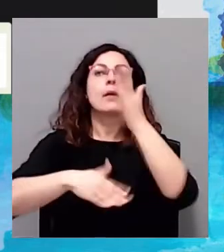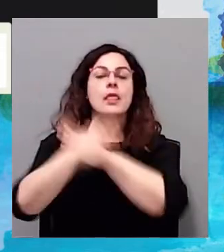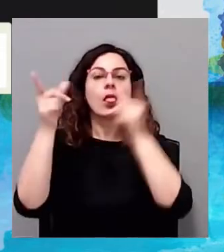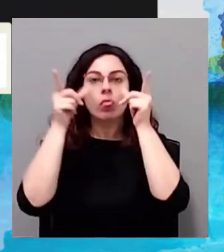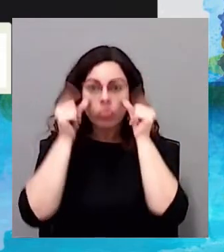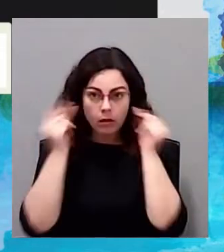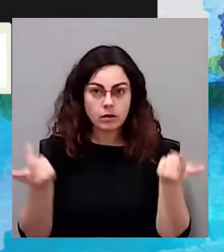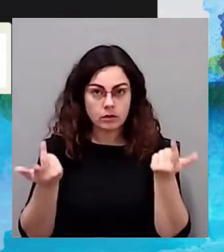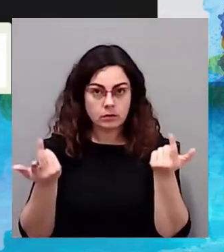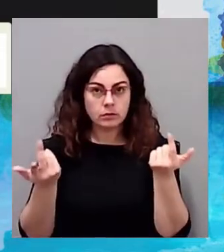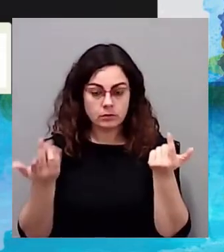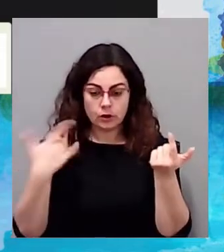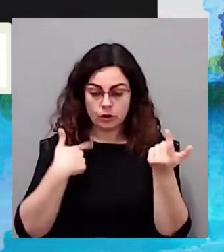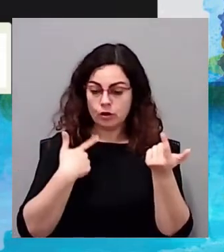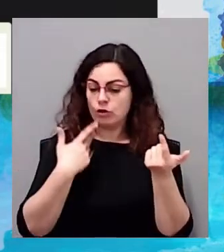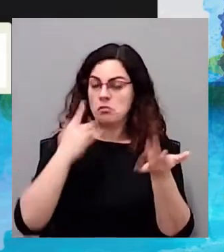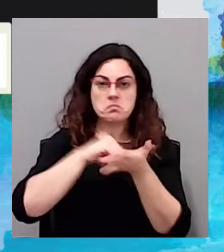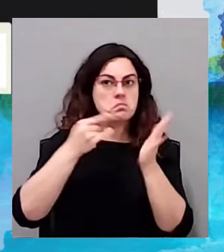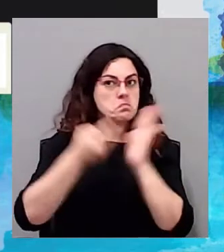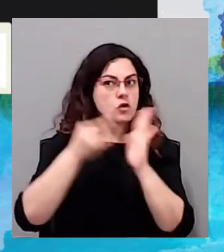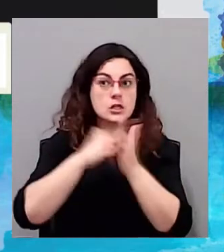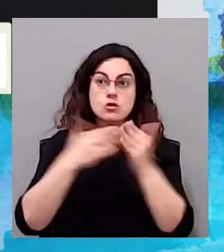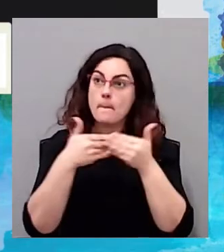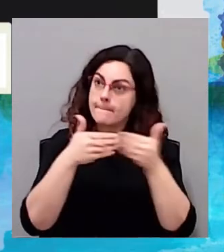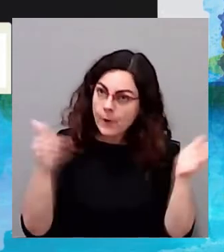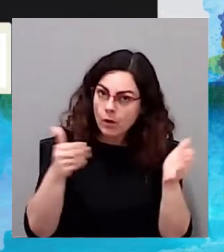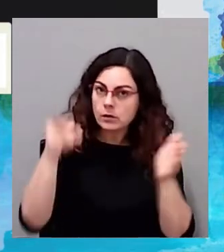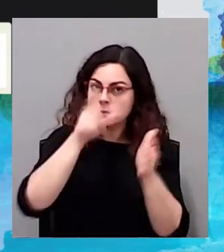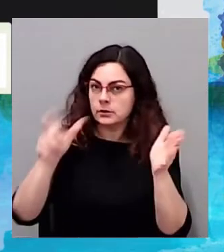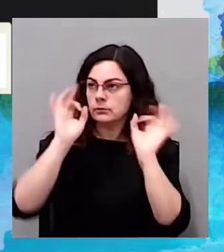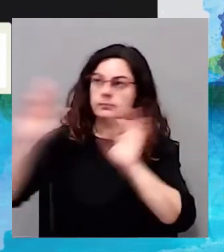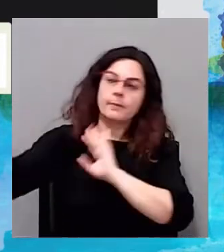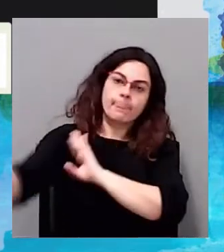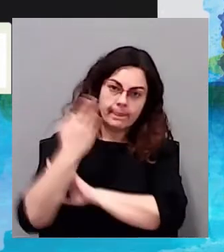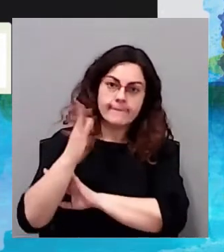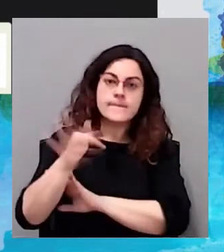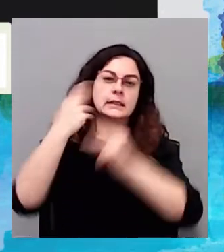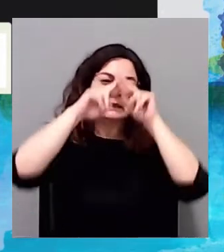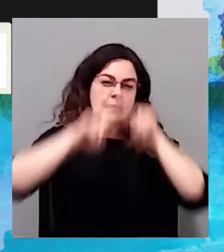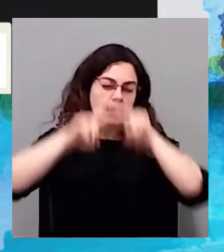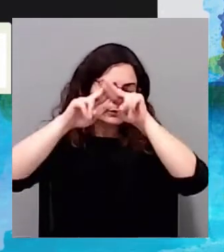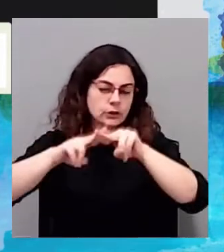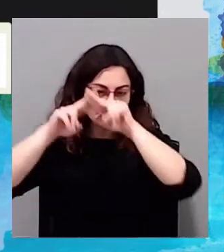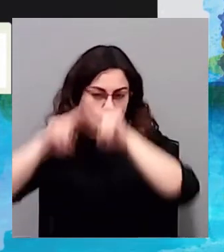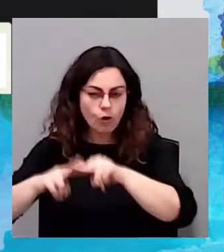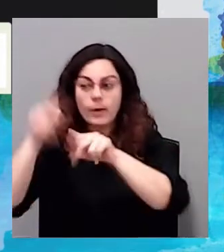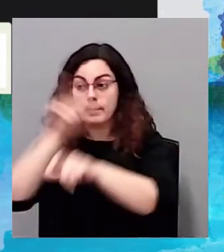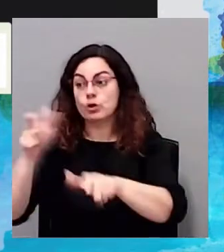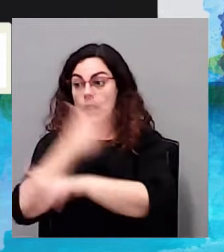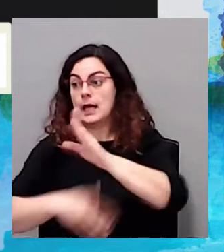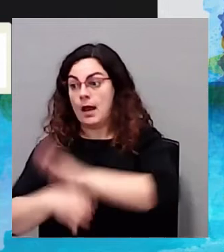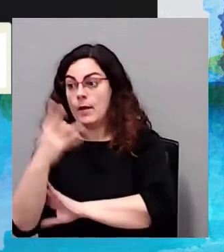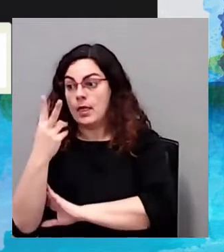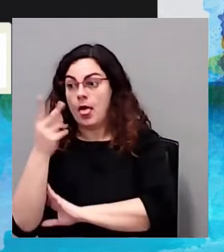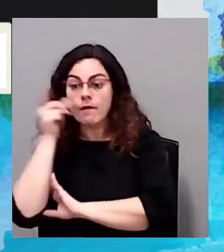visual disabilities. Whenever we create a project, then we have to go over this and have people with